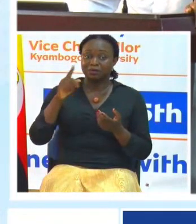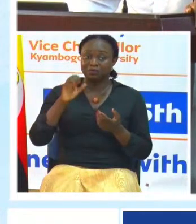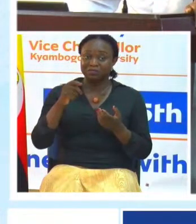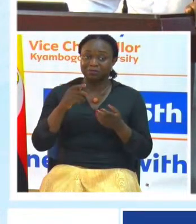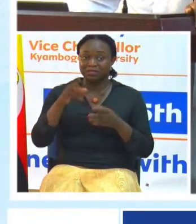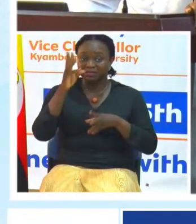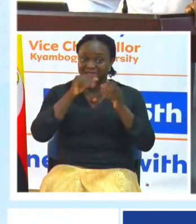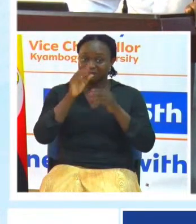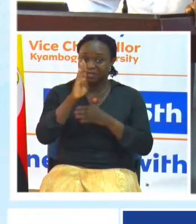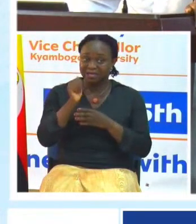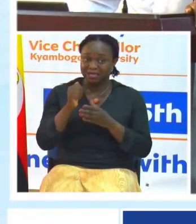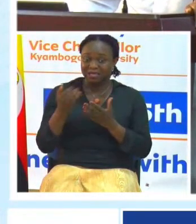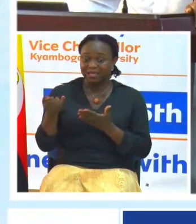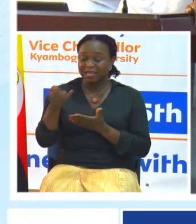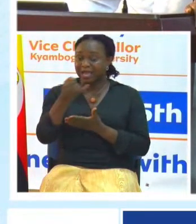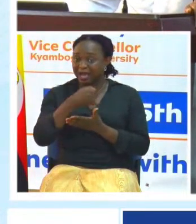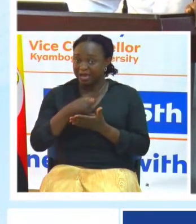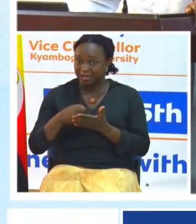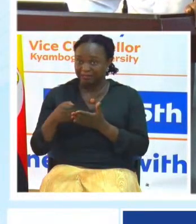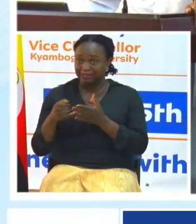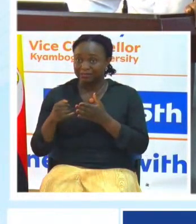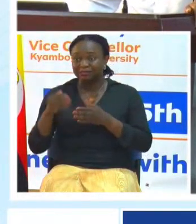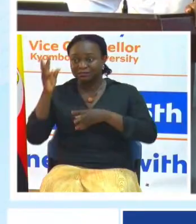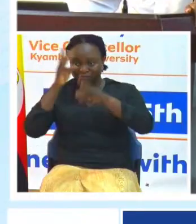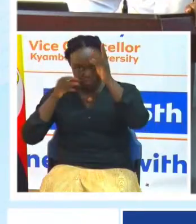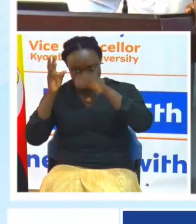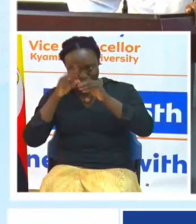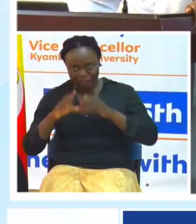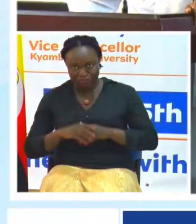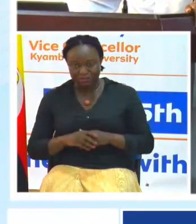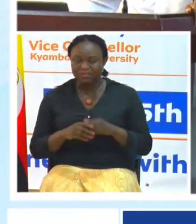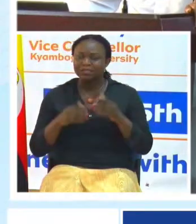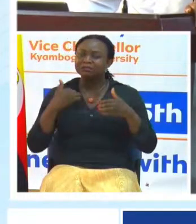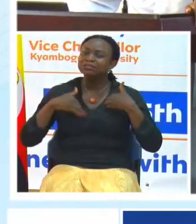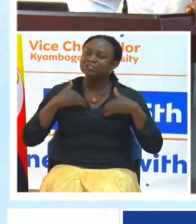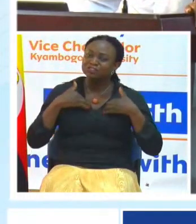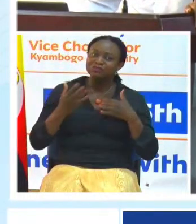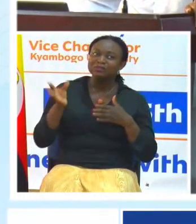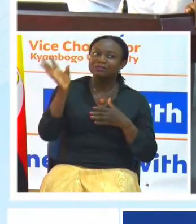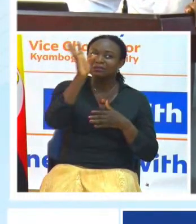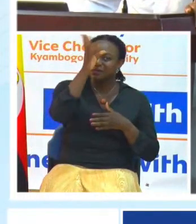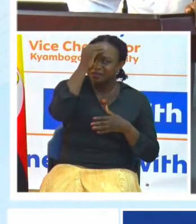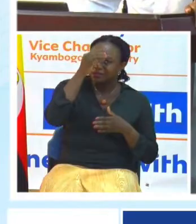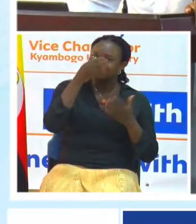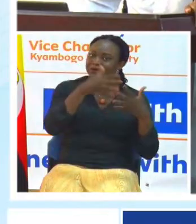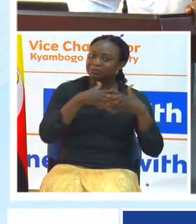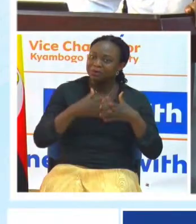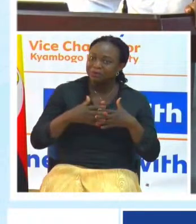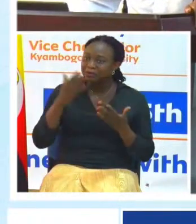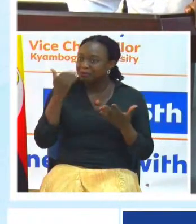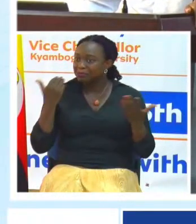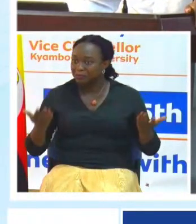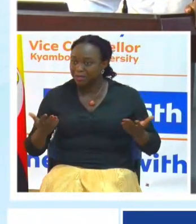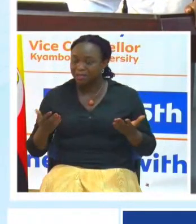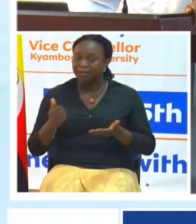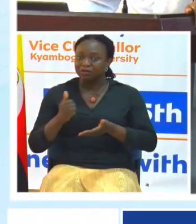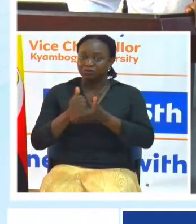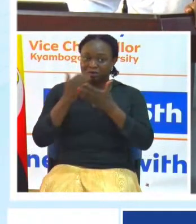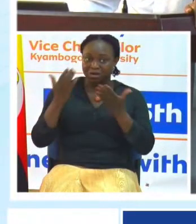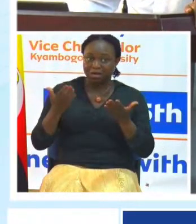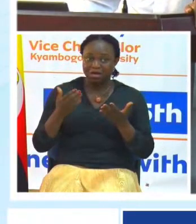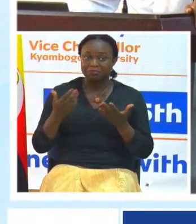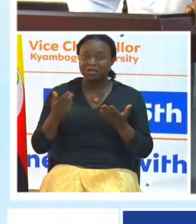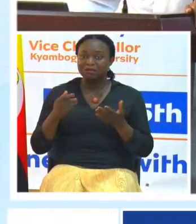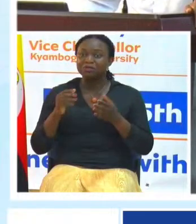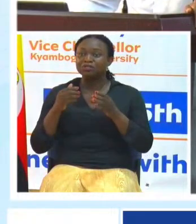pursuing Bachelor's of Arts with Education. I would wish to study in US in order to enhance on my